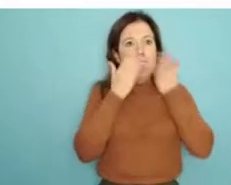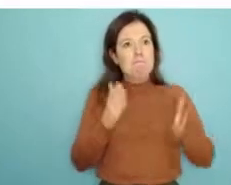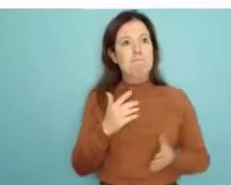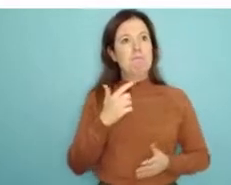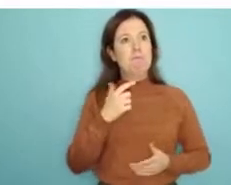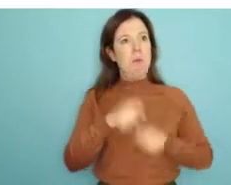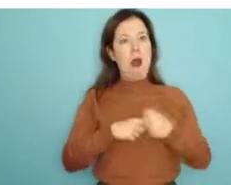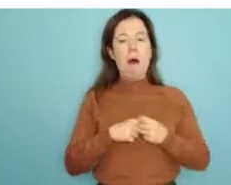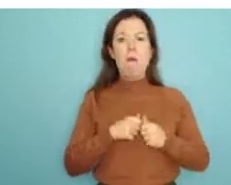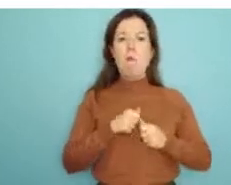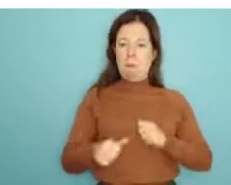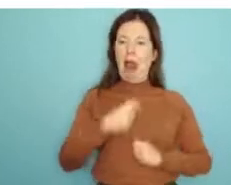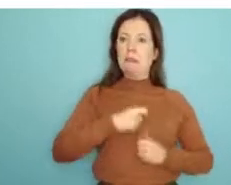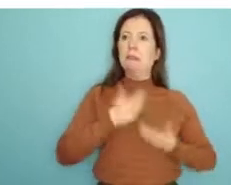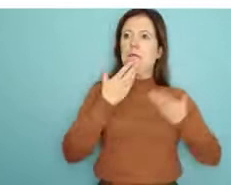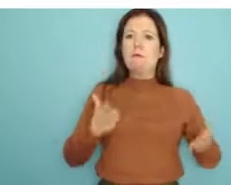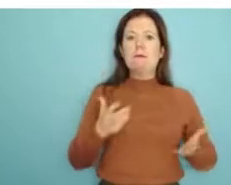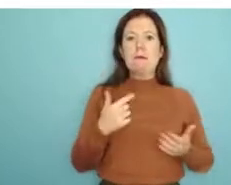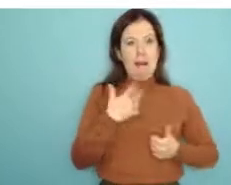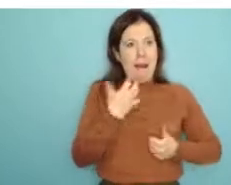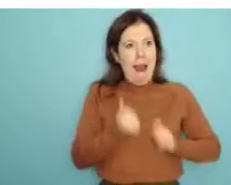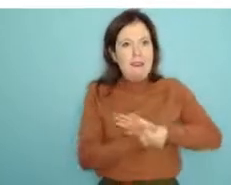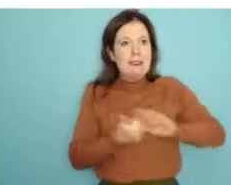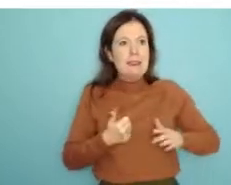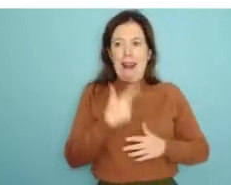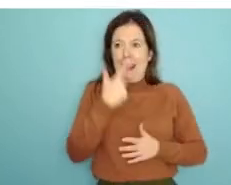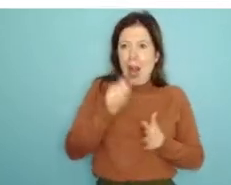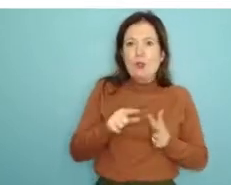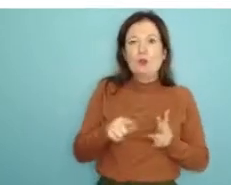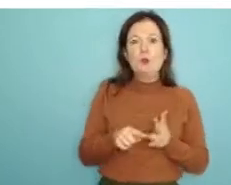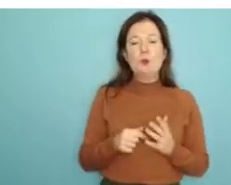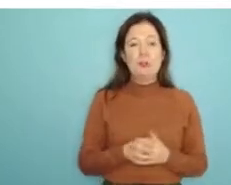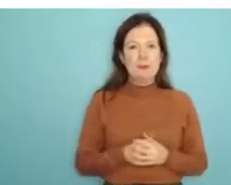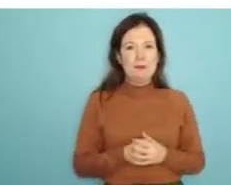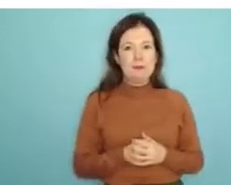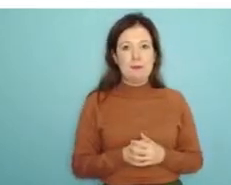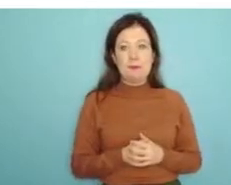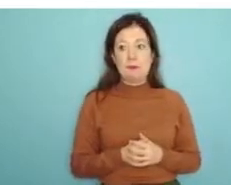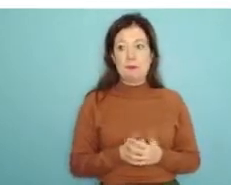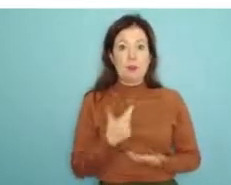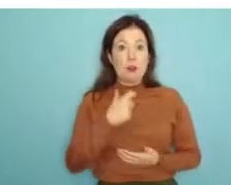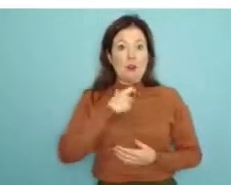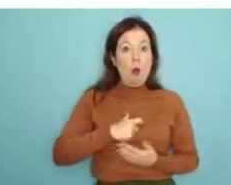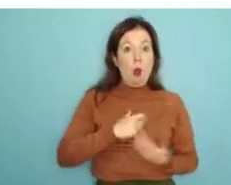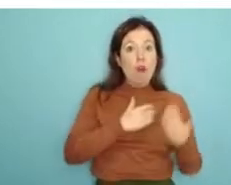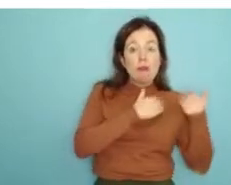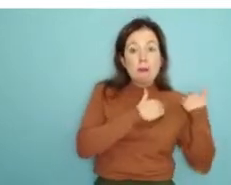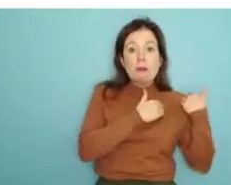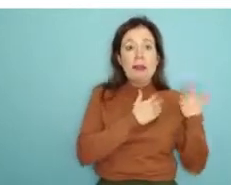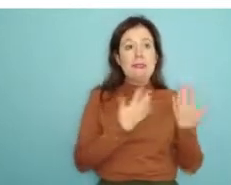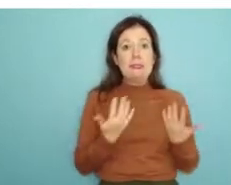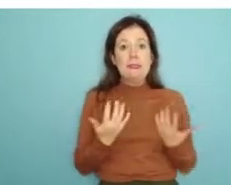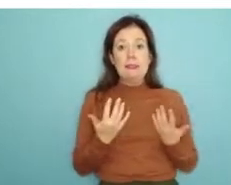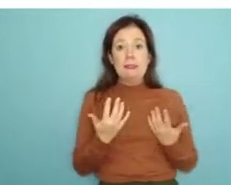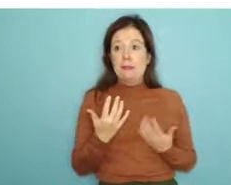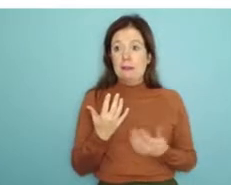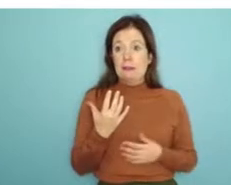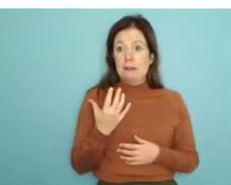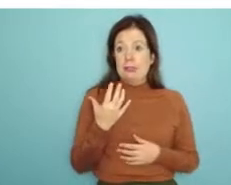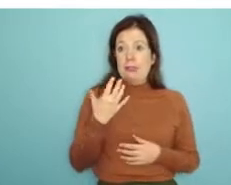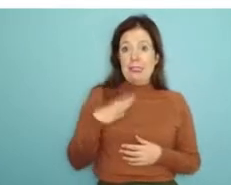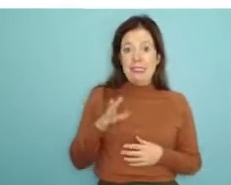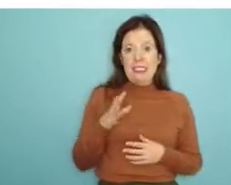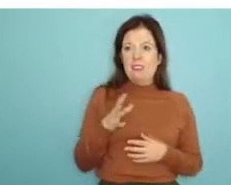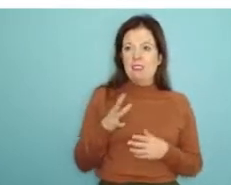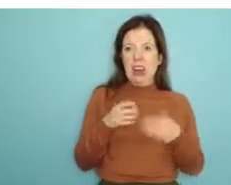And even roles and responsibilities aside, we don't need a specific leadership title to be